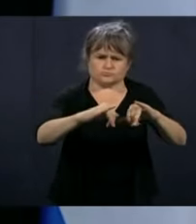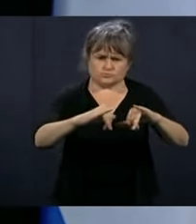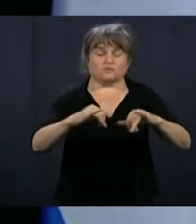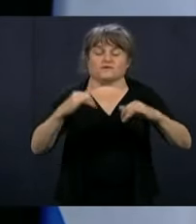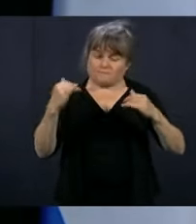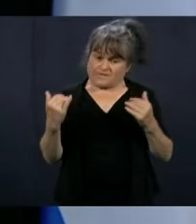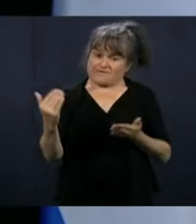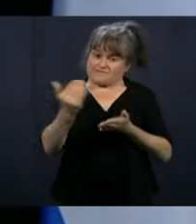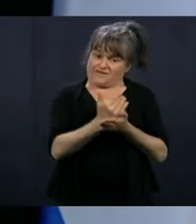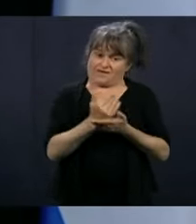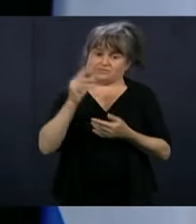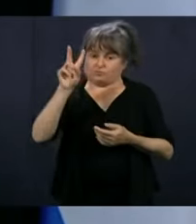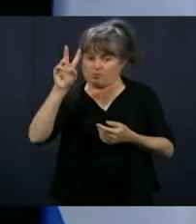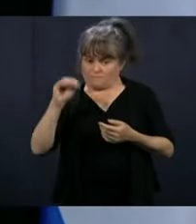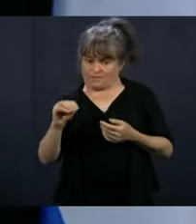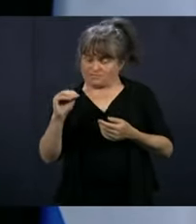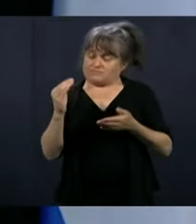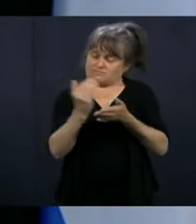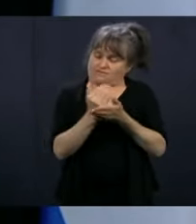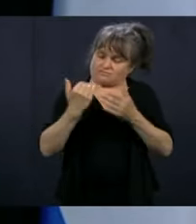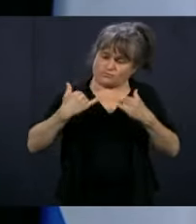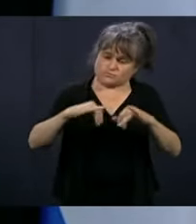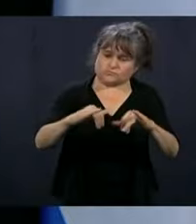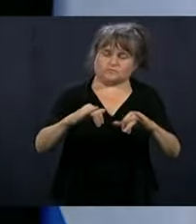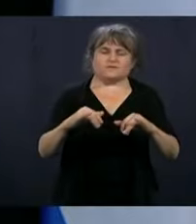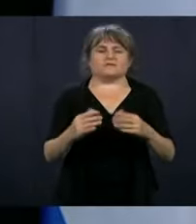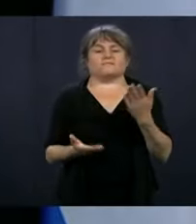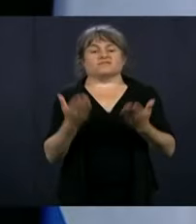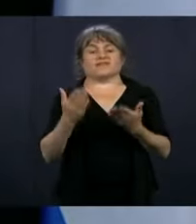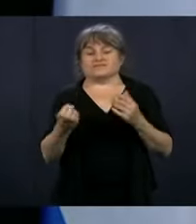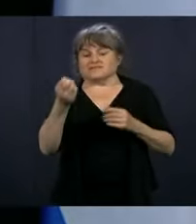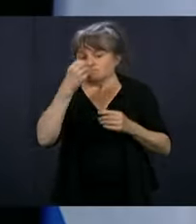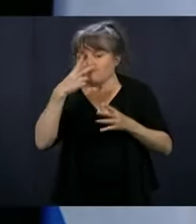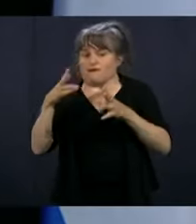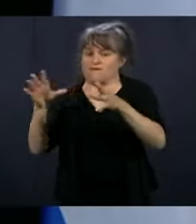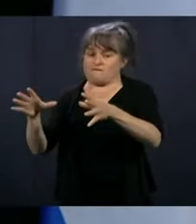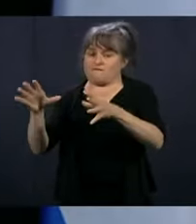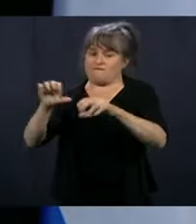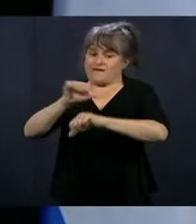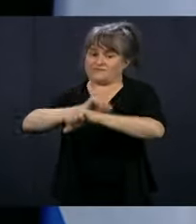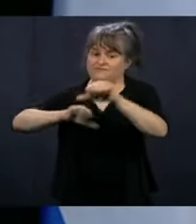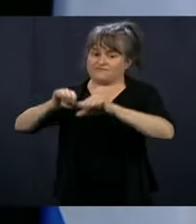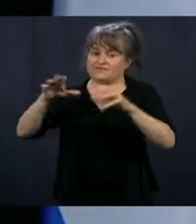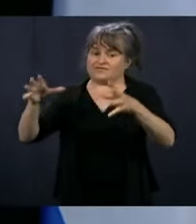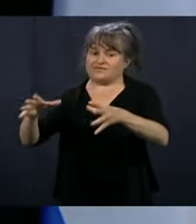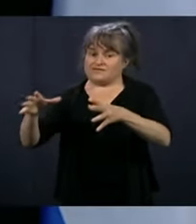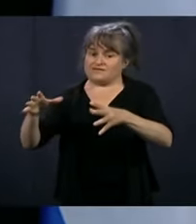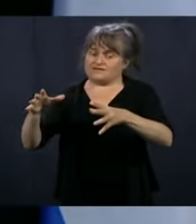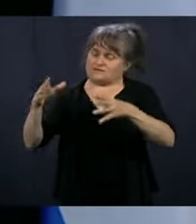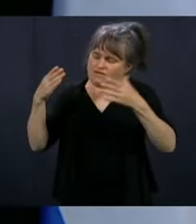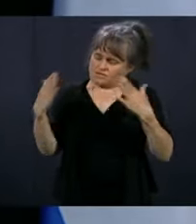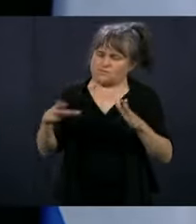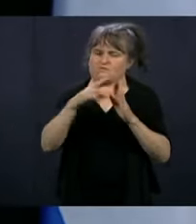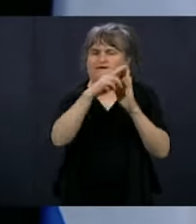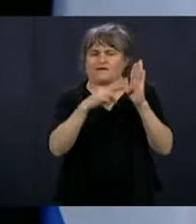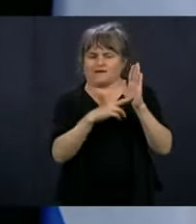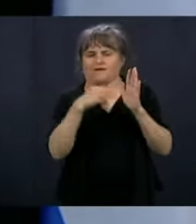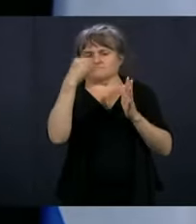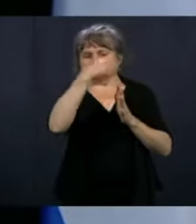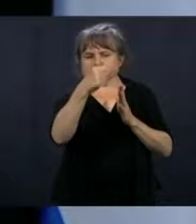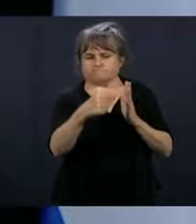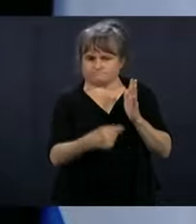now, we say 2 meters as far as certain activities are concerned. Now, for sports and things, there are parameters being